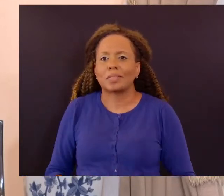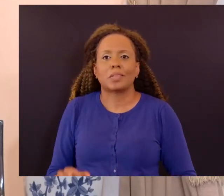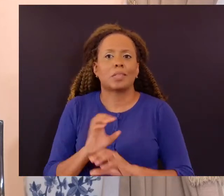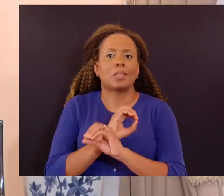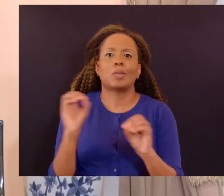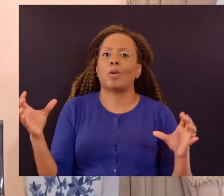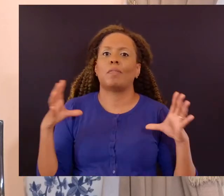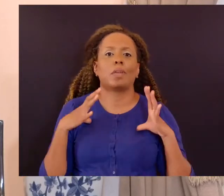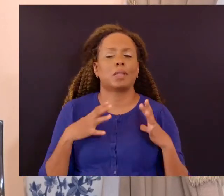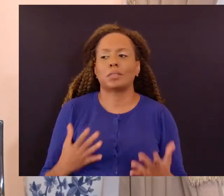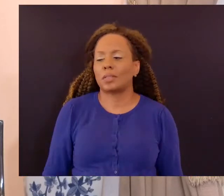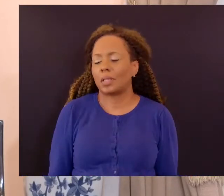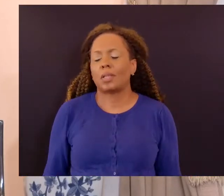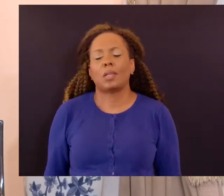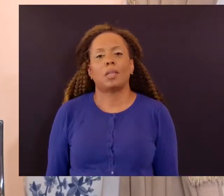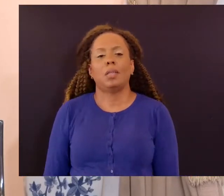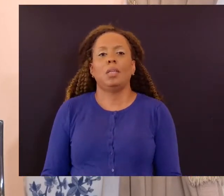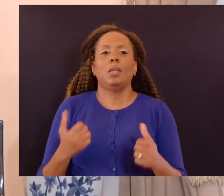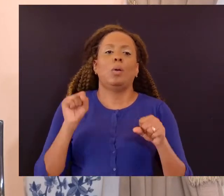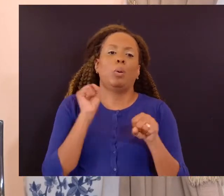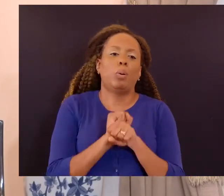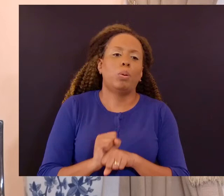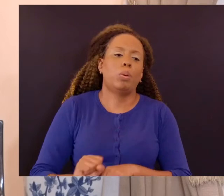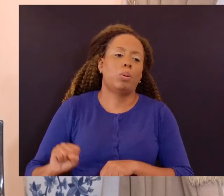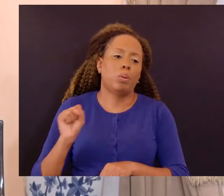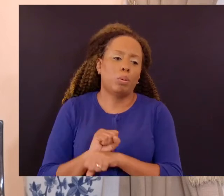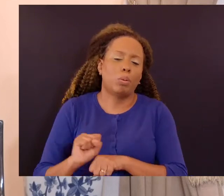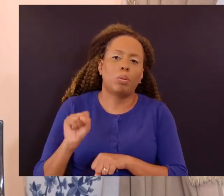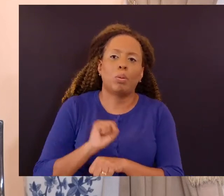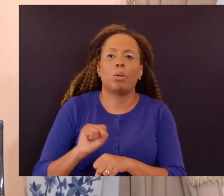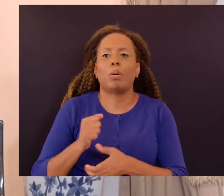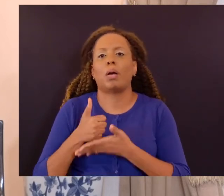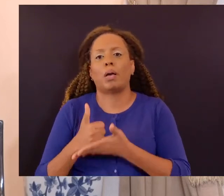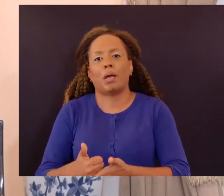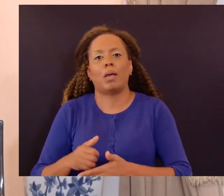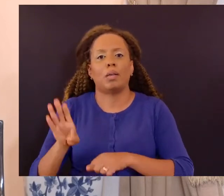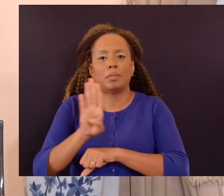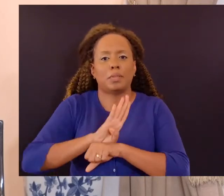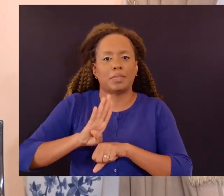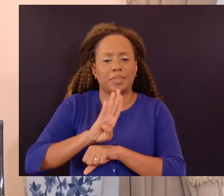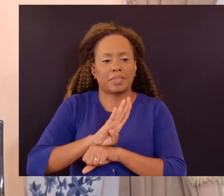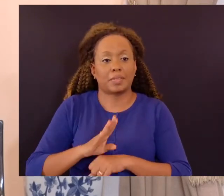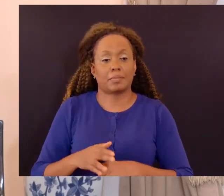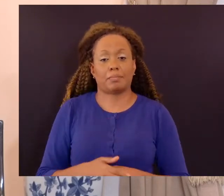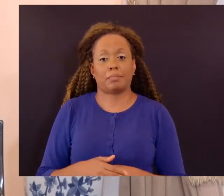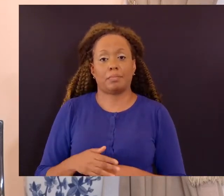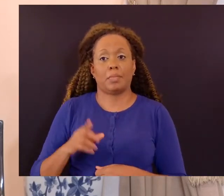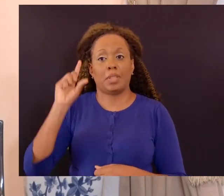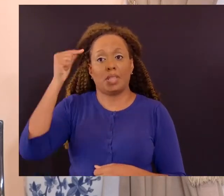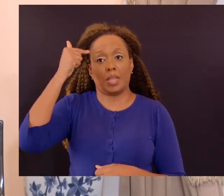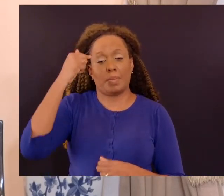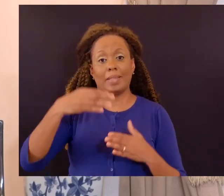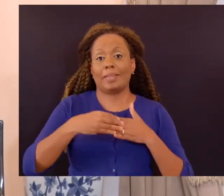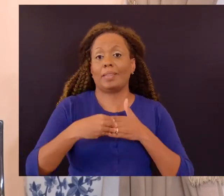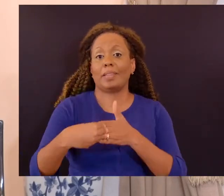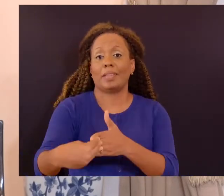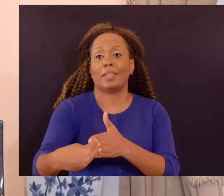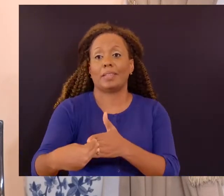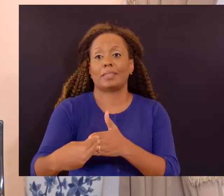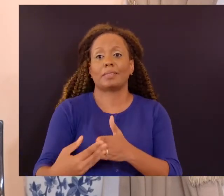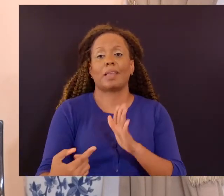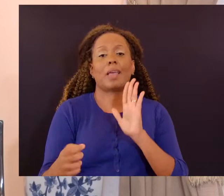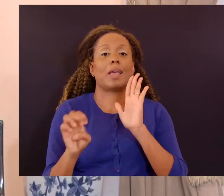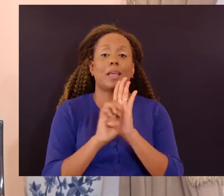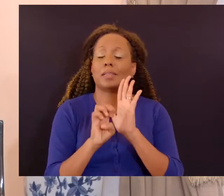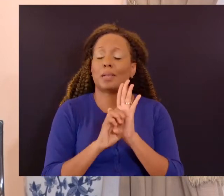balancing and trying to do the right thing in the name of this country. And we've led by example. And therefore, I can